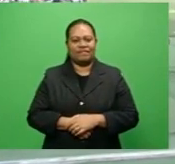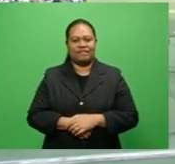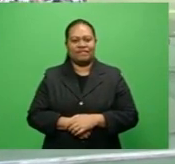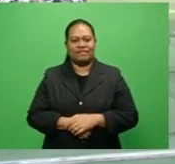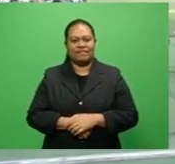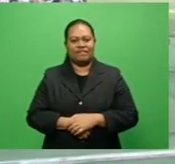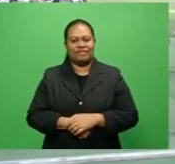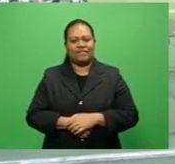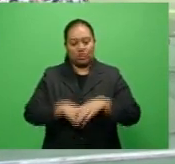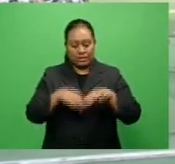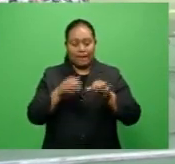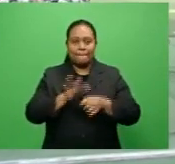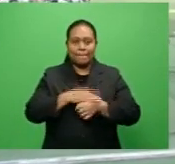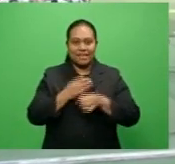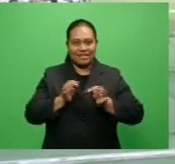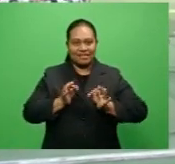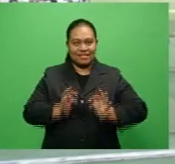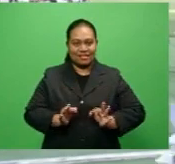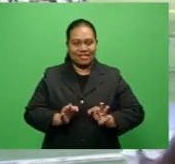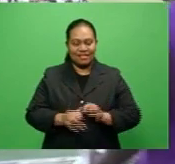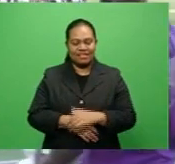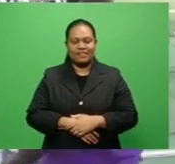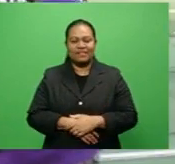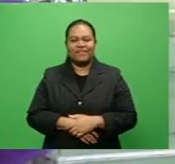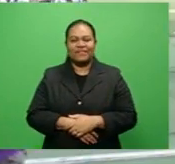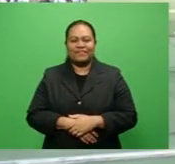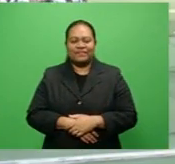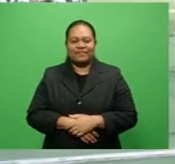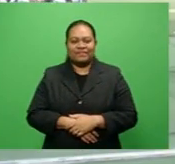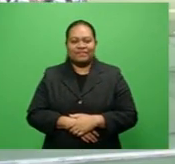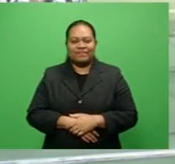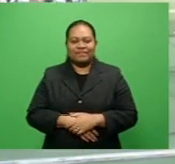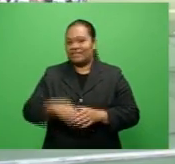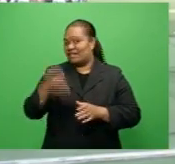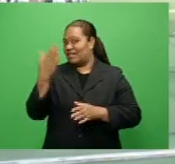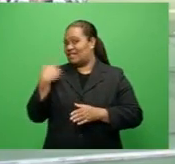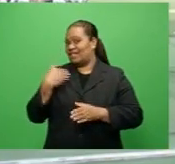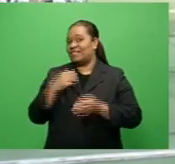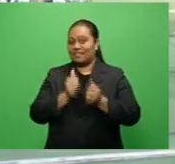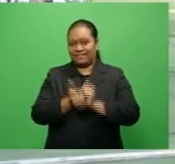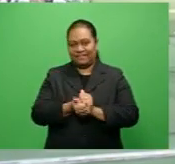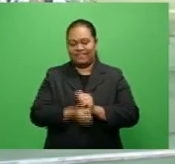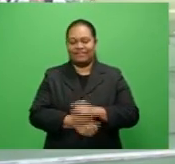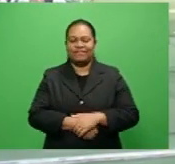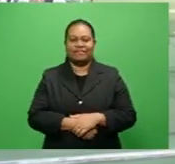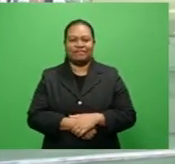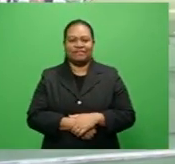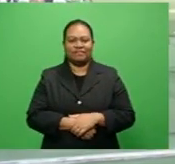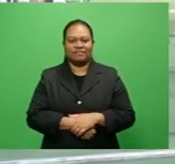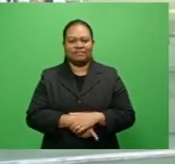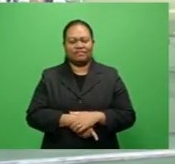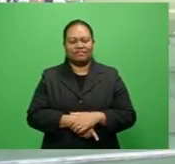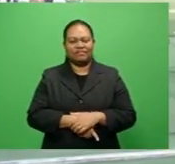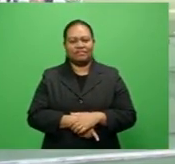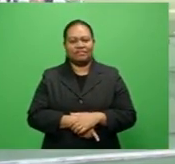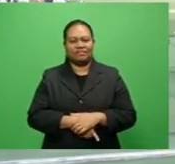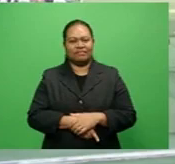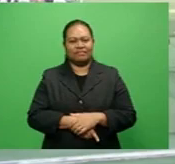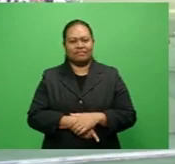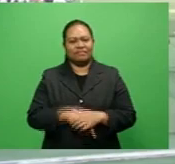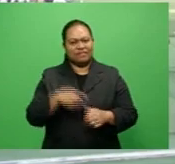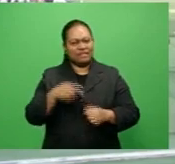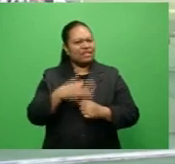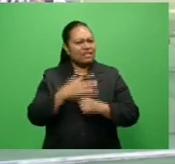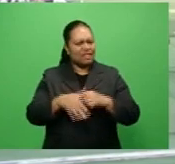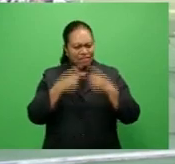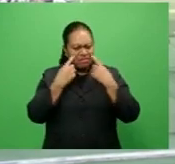our decision making at the last quarter. But that doesn't portray a